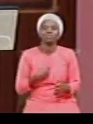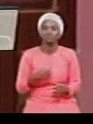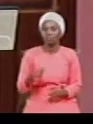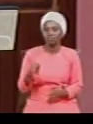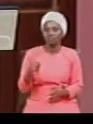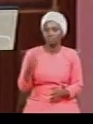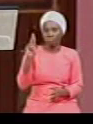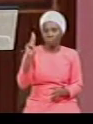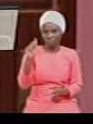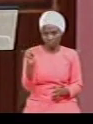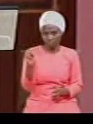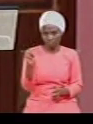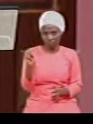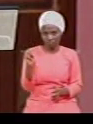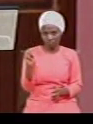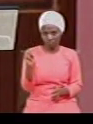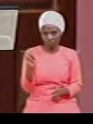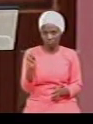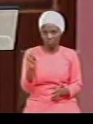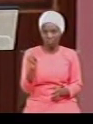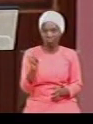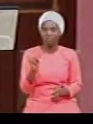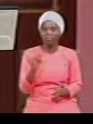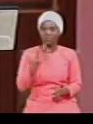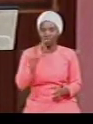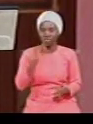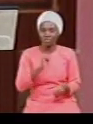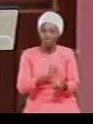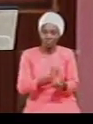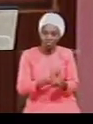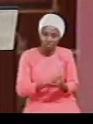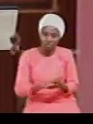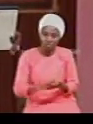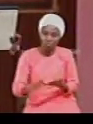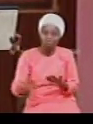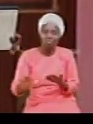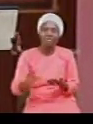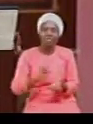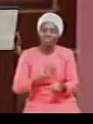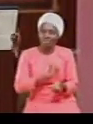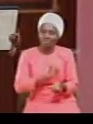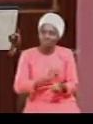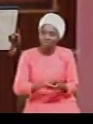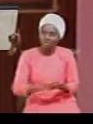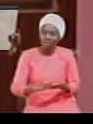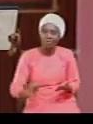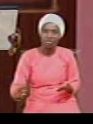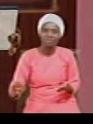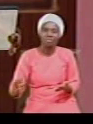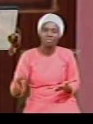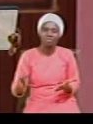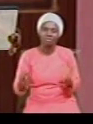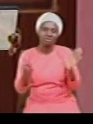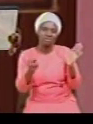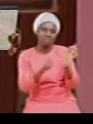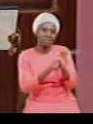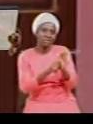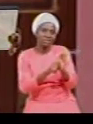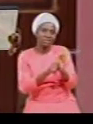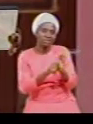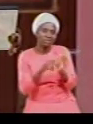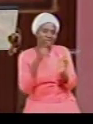N is neutralizing negative thoughts. It comes